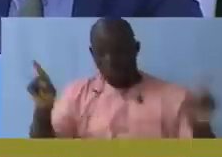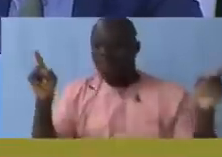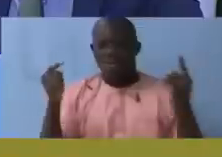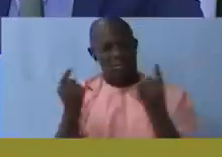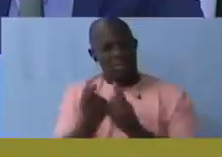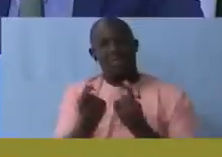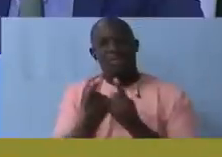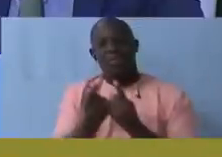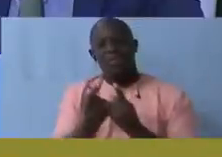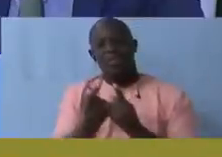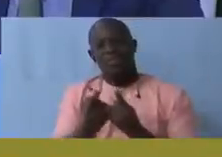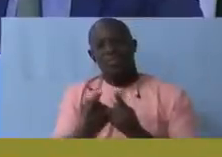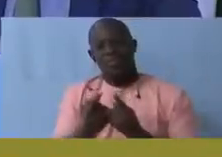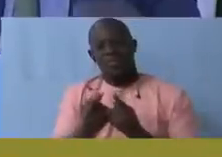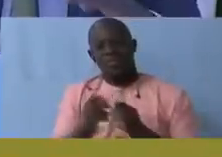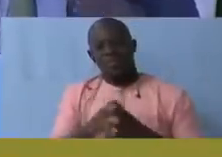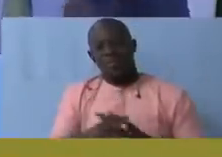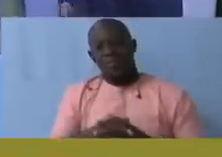contrary.